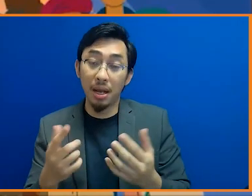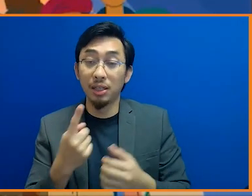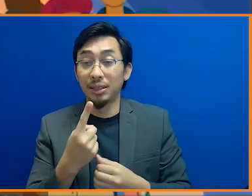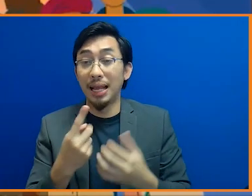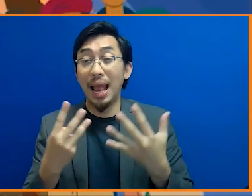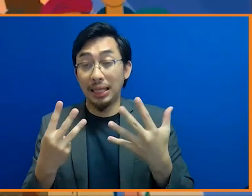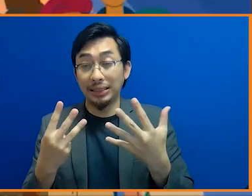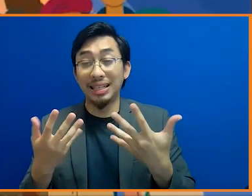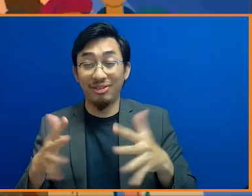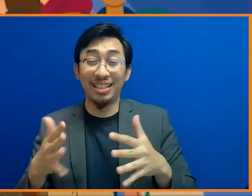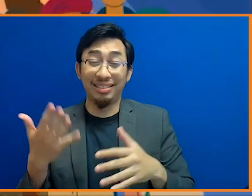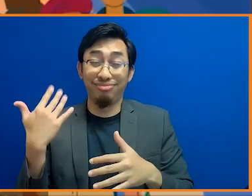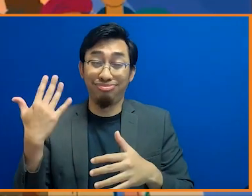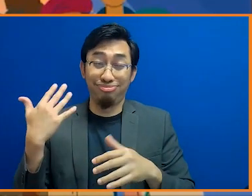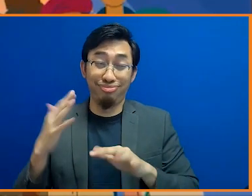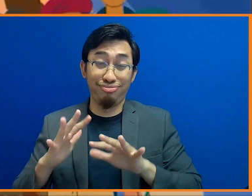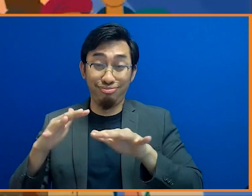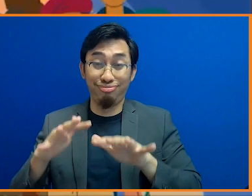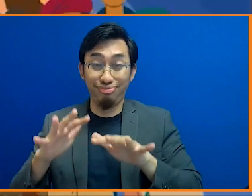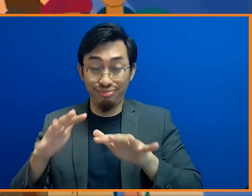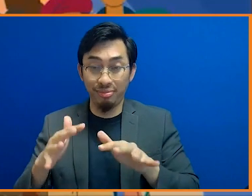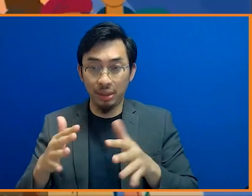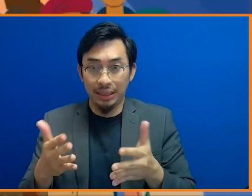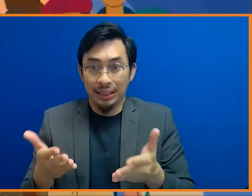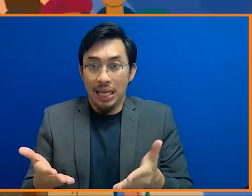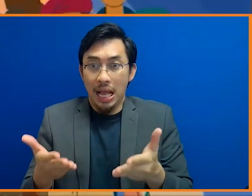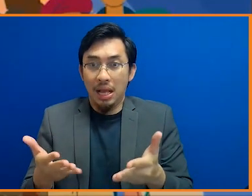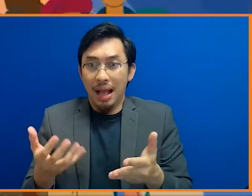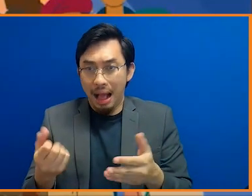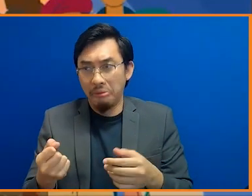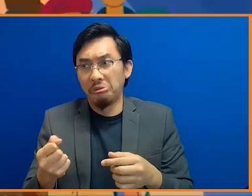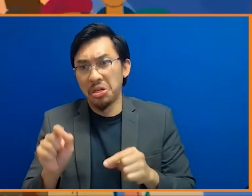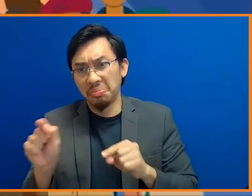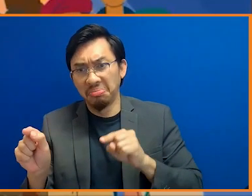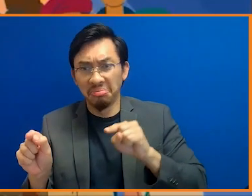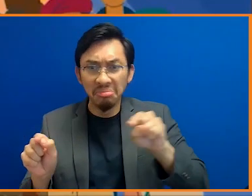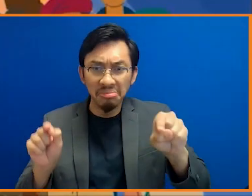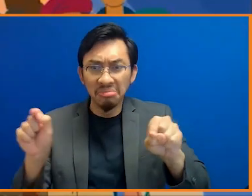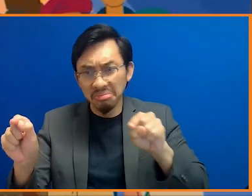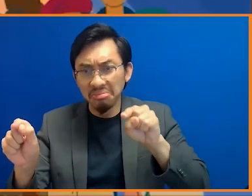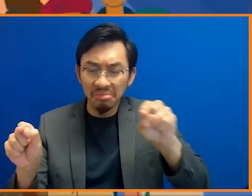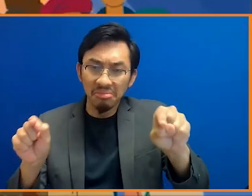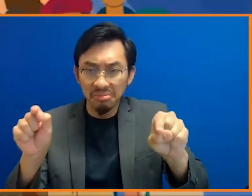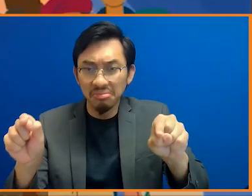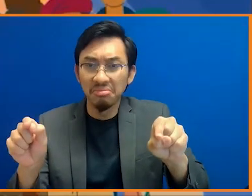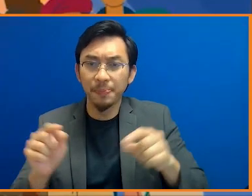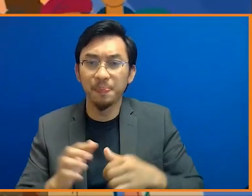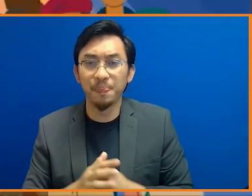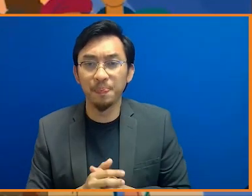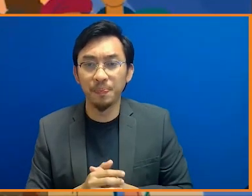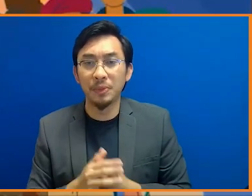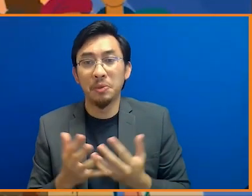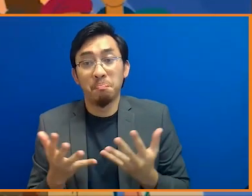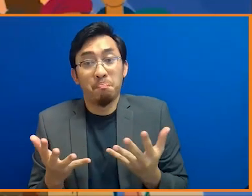Although it has been 18 years after the event, still there are